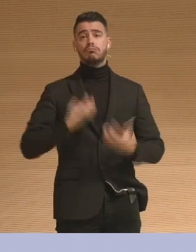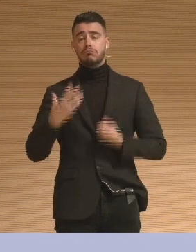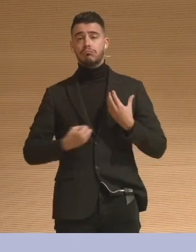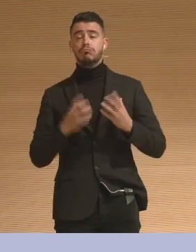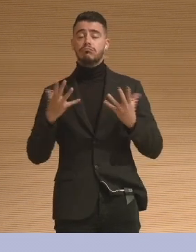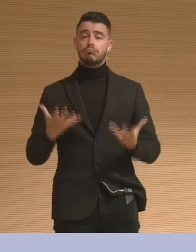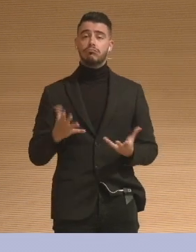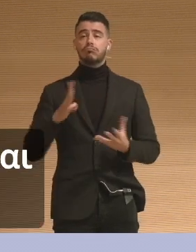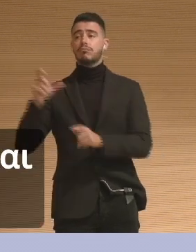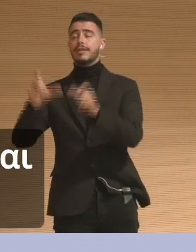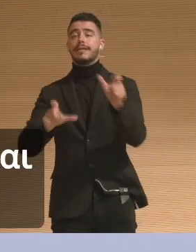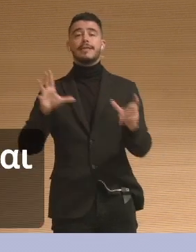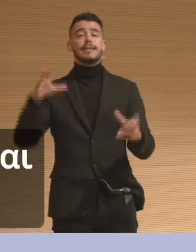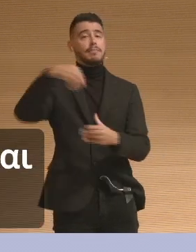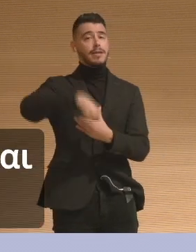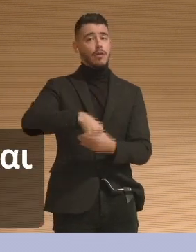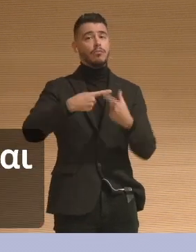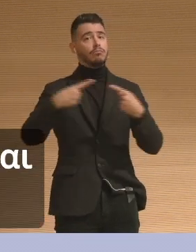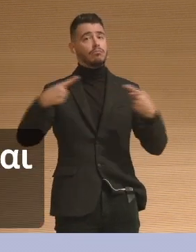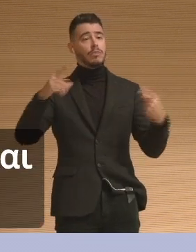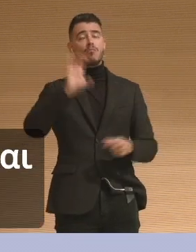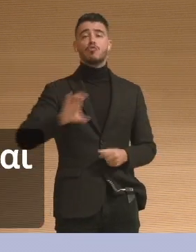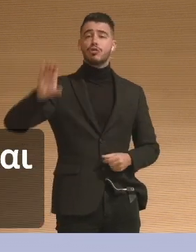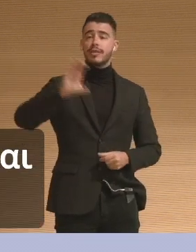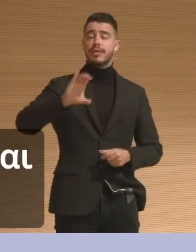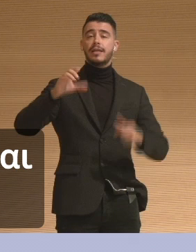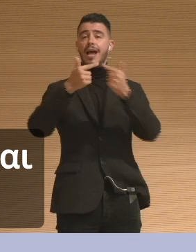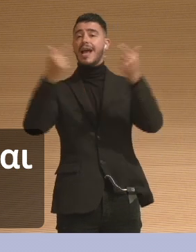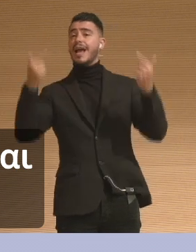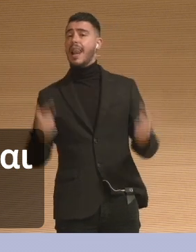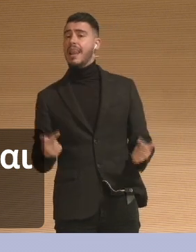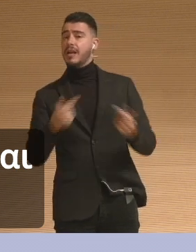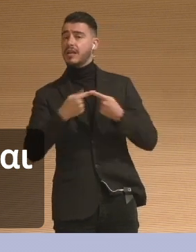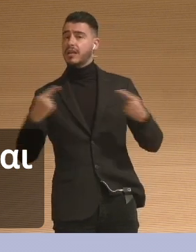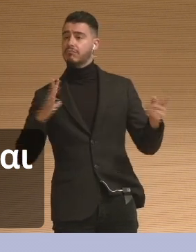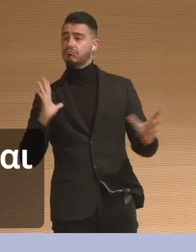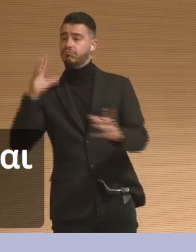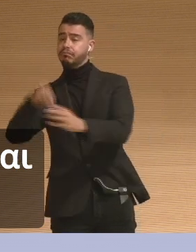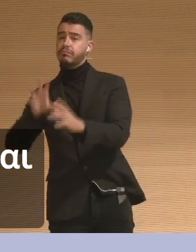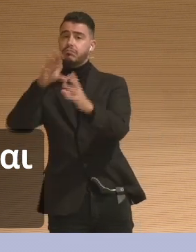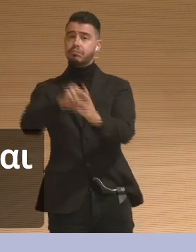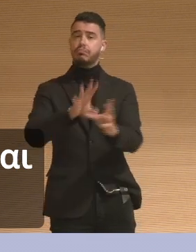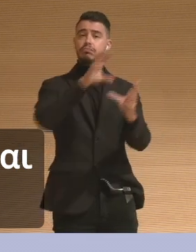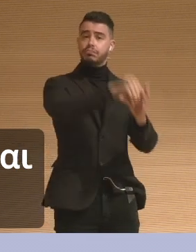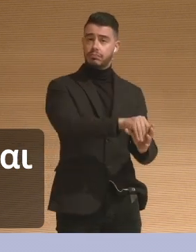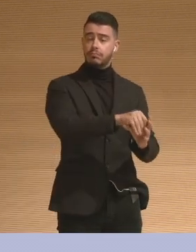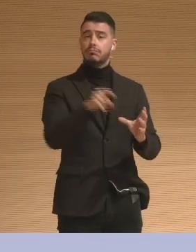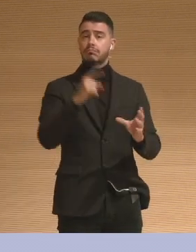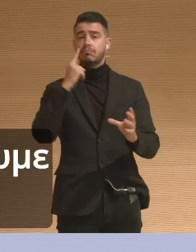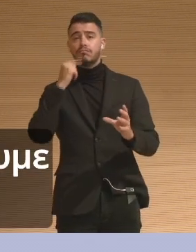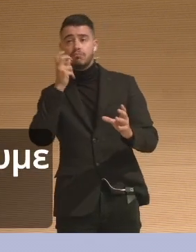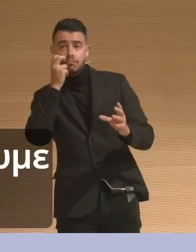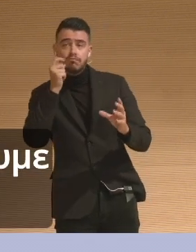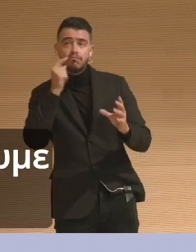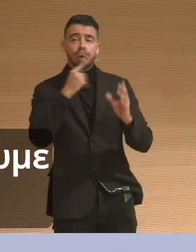and inspired. And this is particularly so when visiting museums with a specific theme but have a long history.